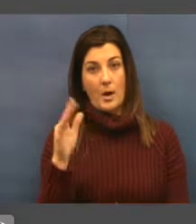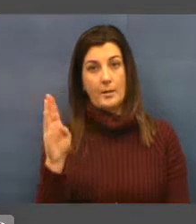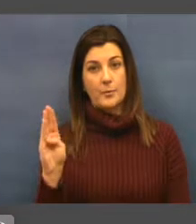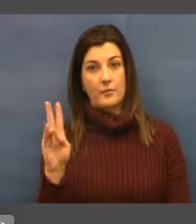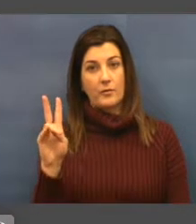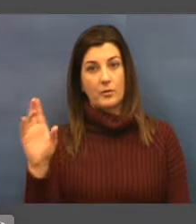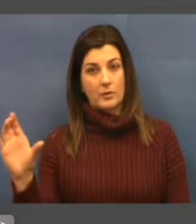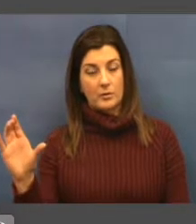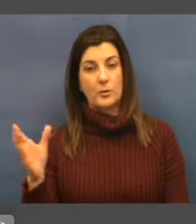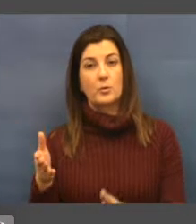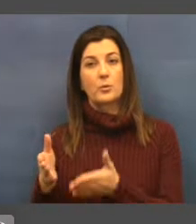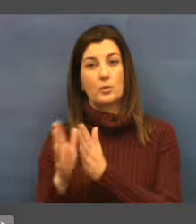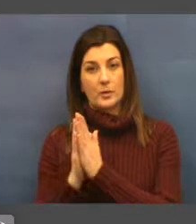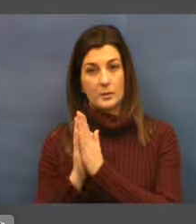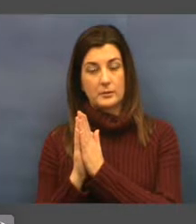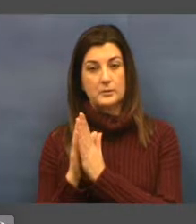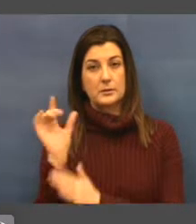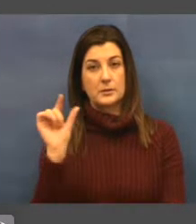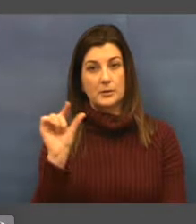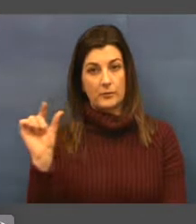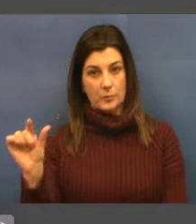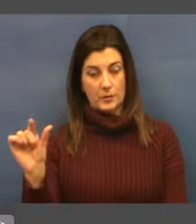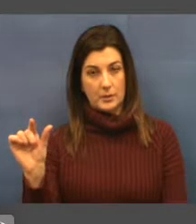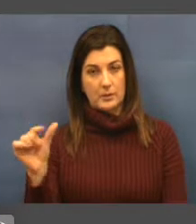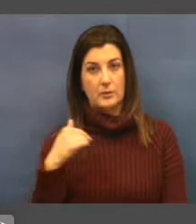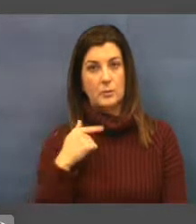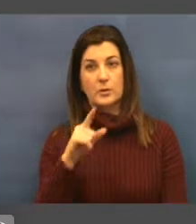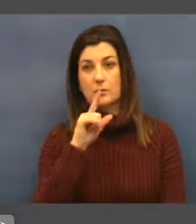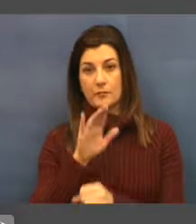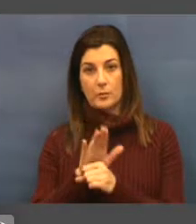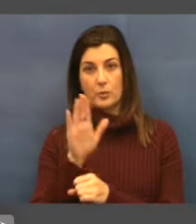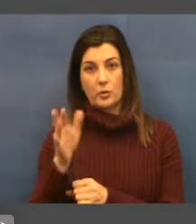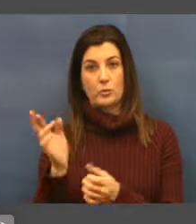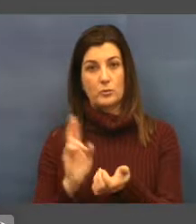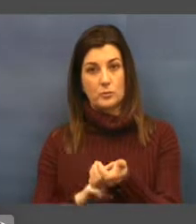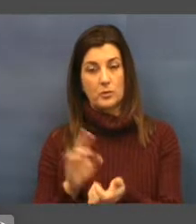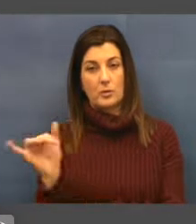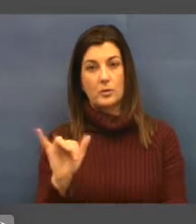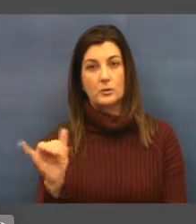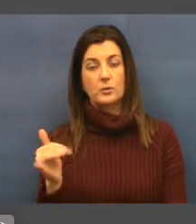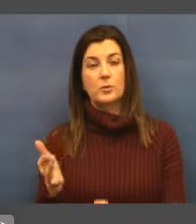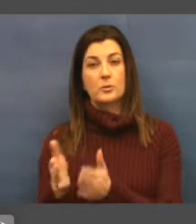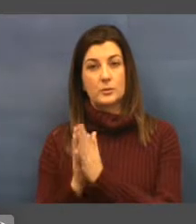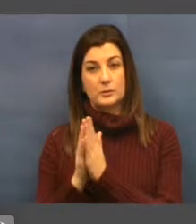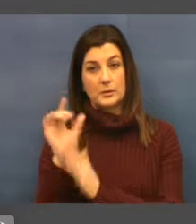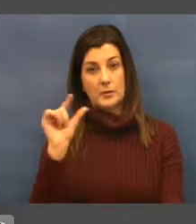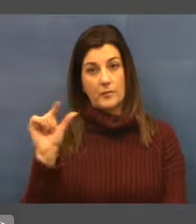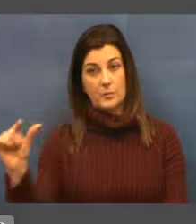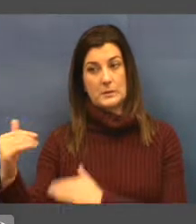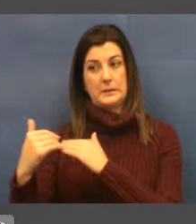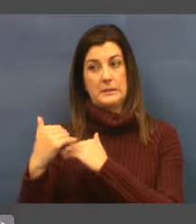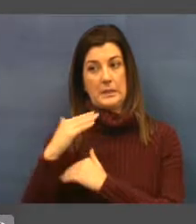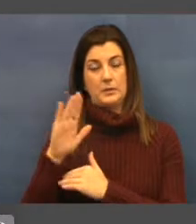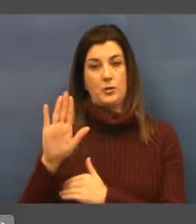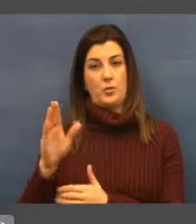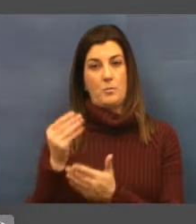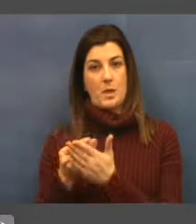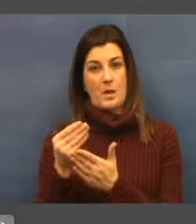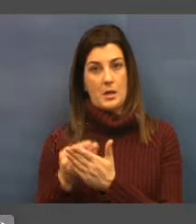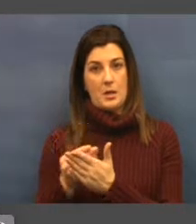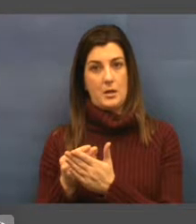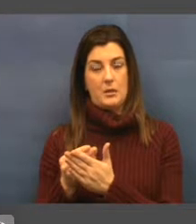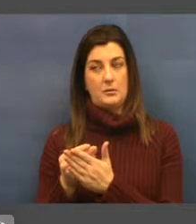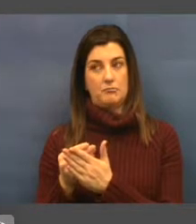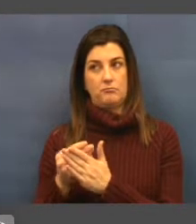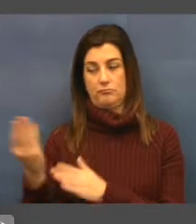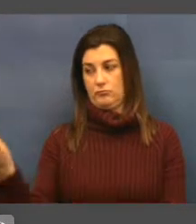Valley requests that the government, when we confirm your registration, we also request that the government sends us your tuition directly from